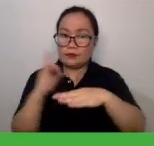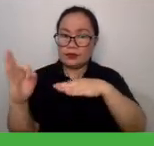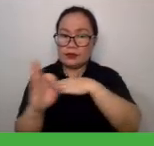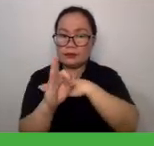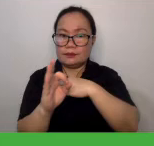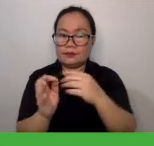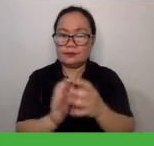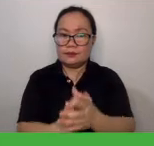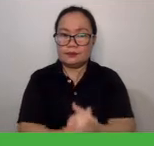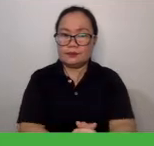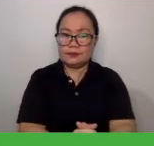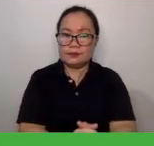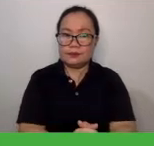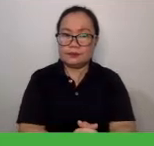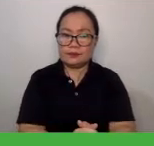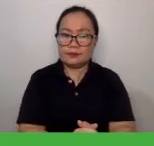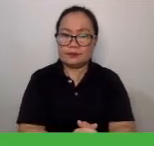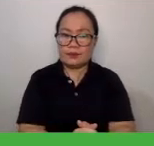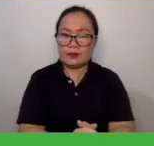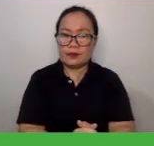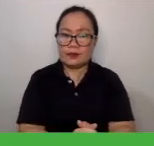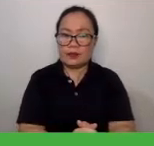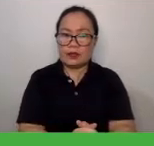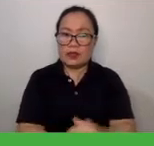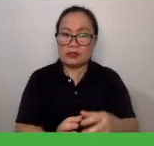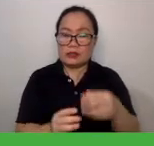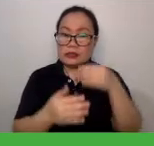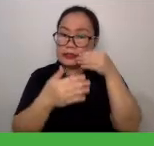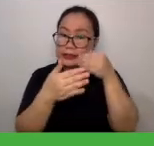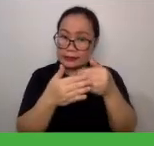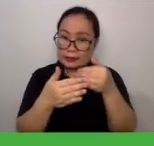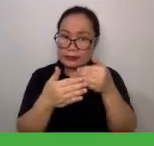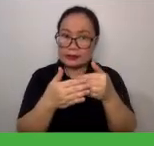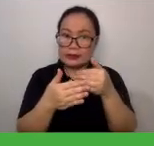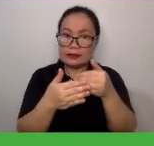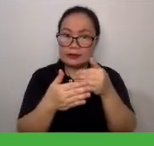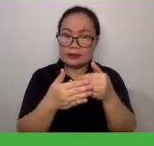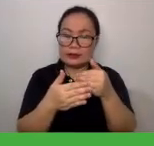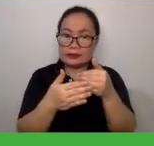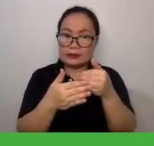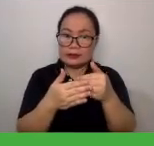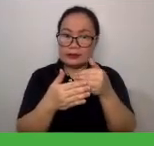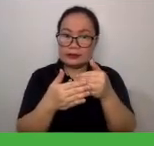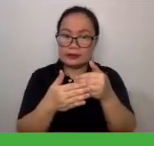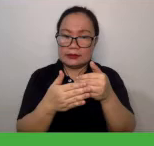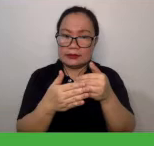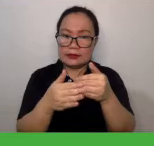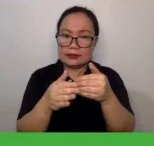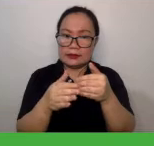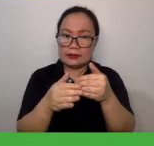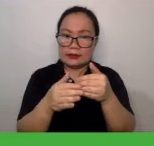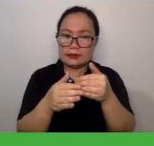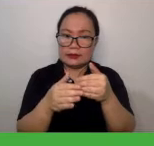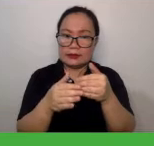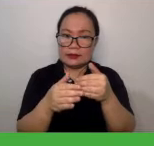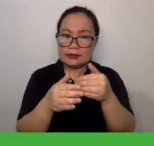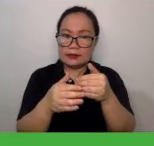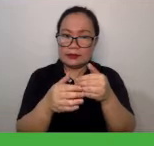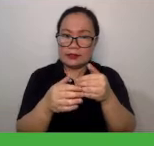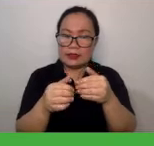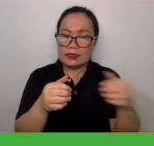just approximation this is actually near, malapit siya, yung sukat